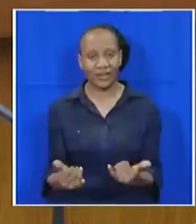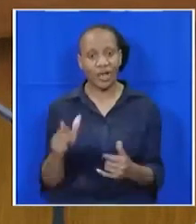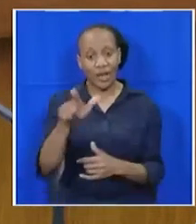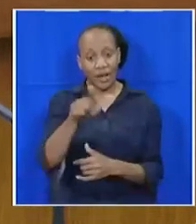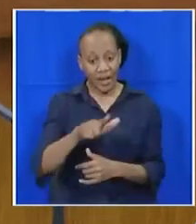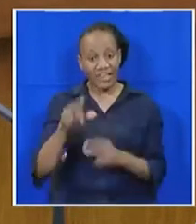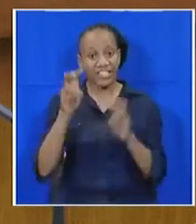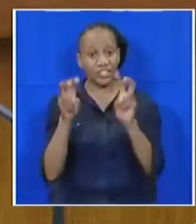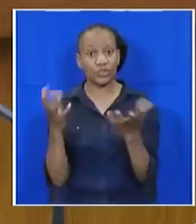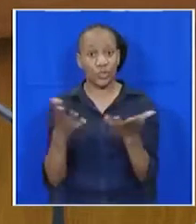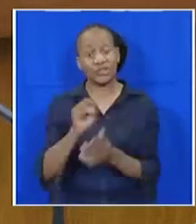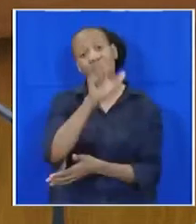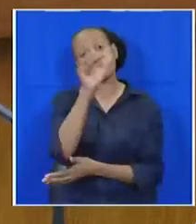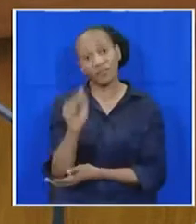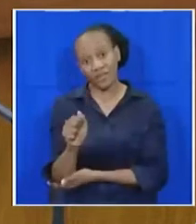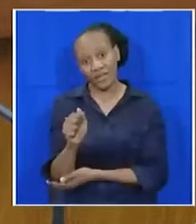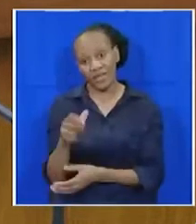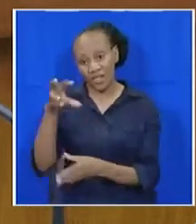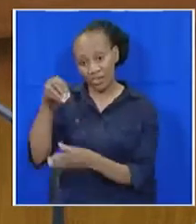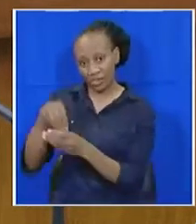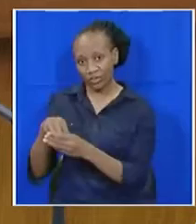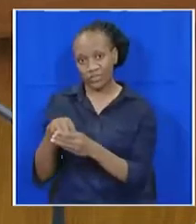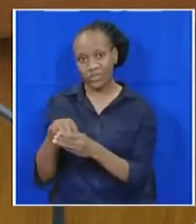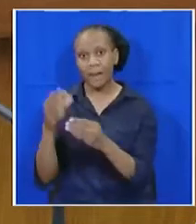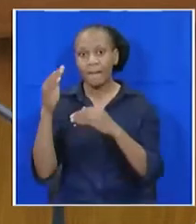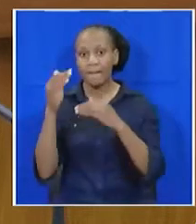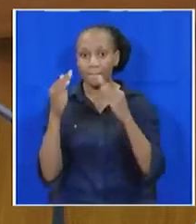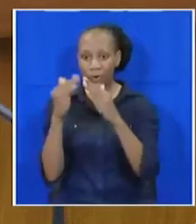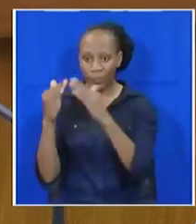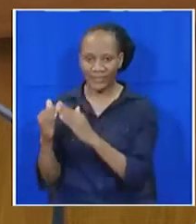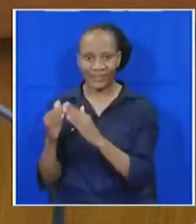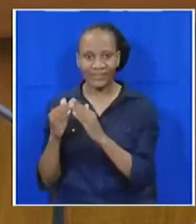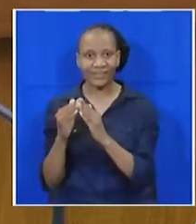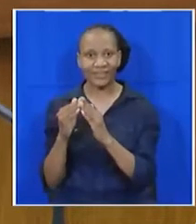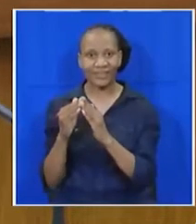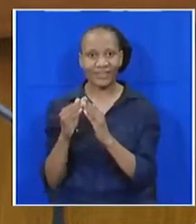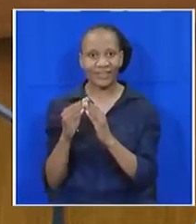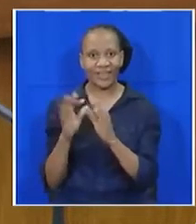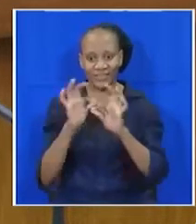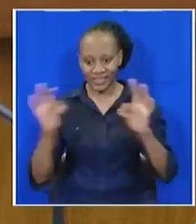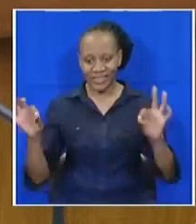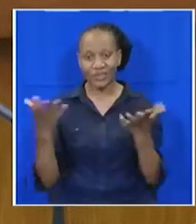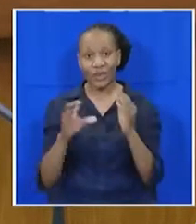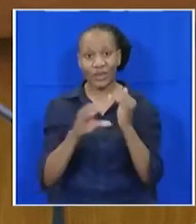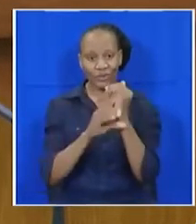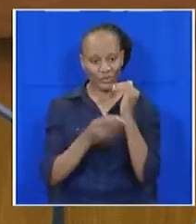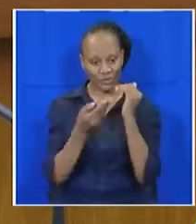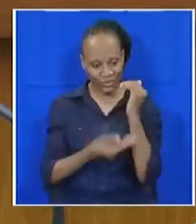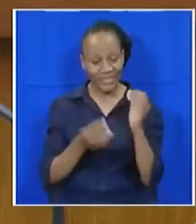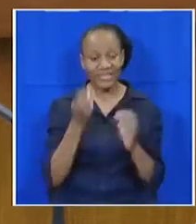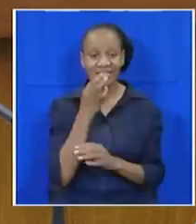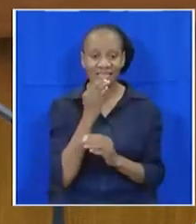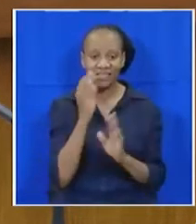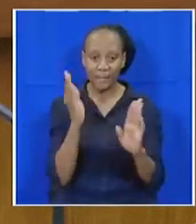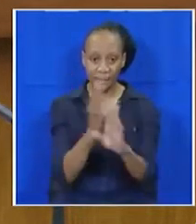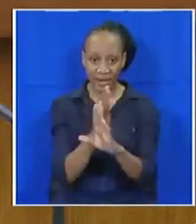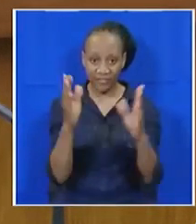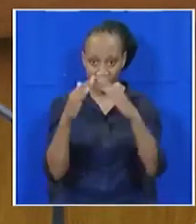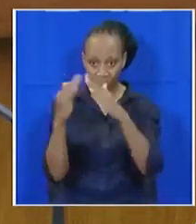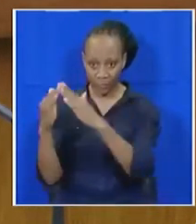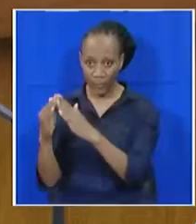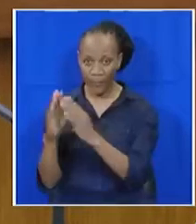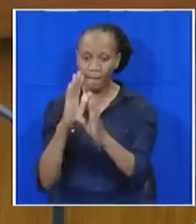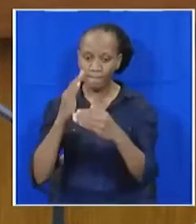in South Africa is the property clause in the Constitution, which protects private property rights, even